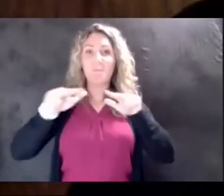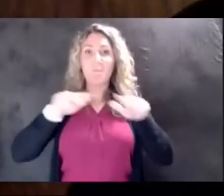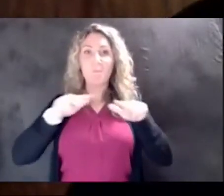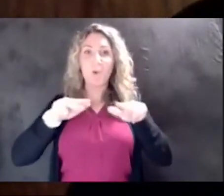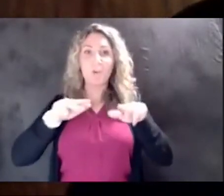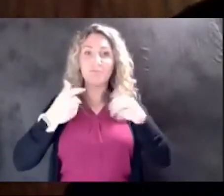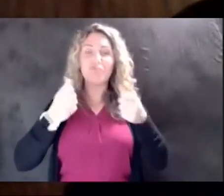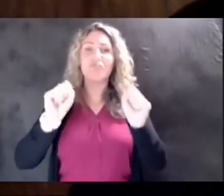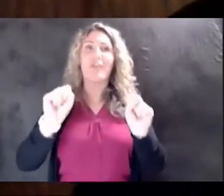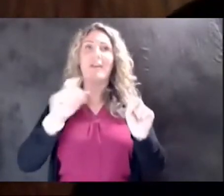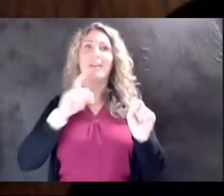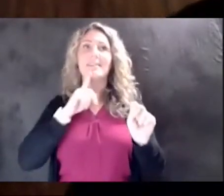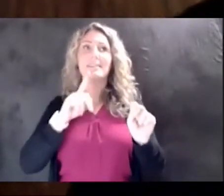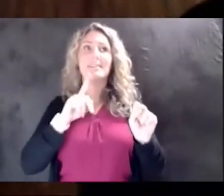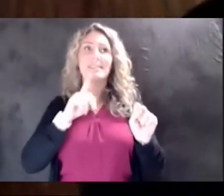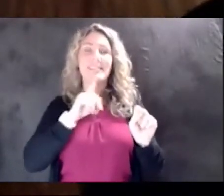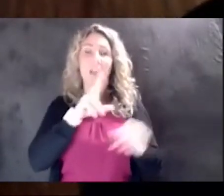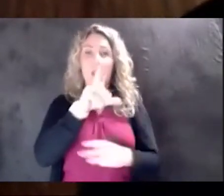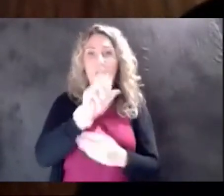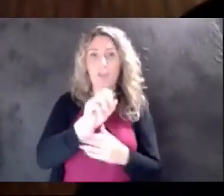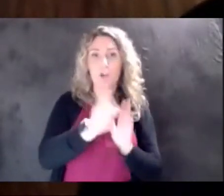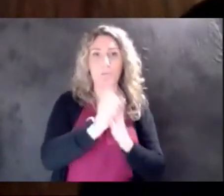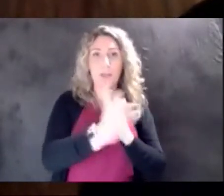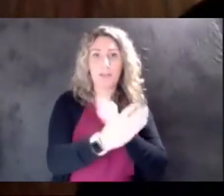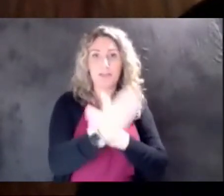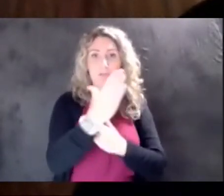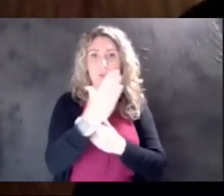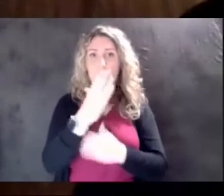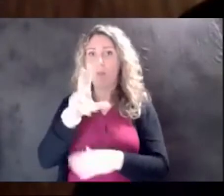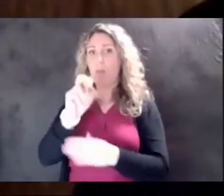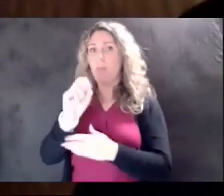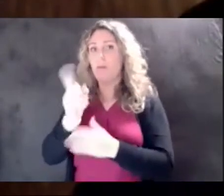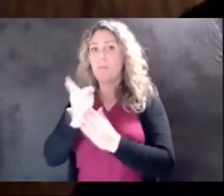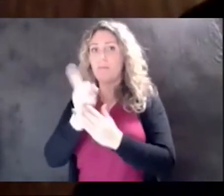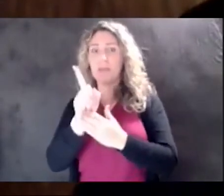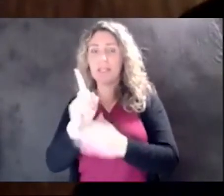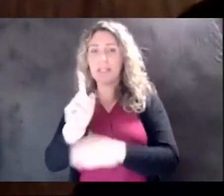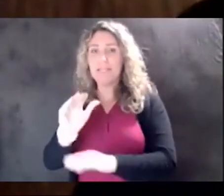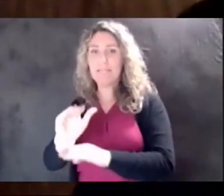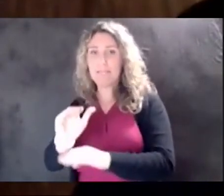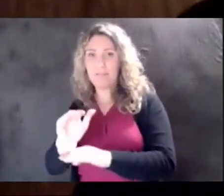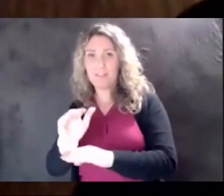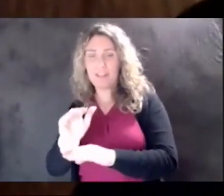up into 30 minutes in the morning, 30 minutes in the evening.